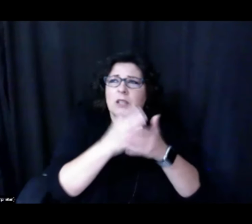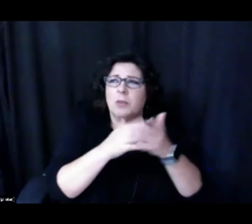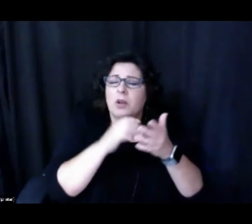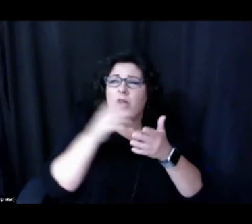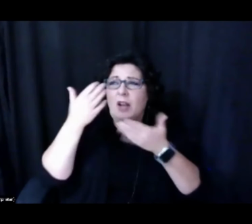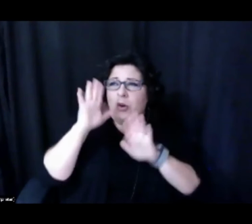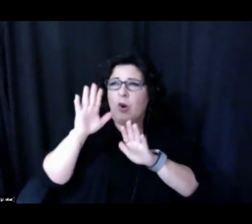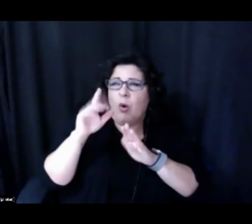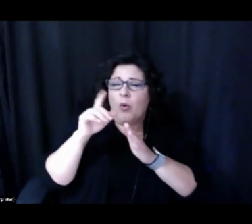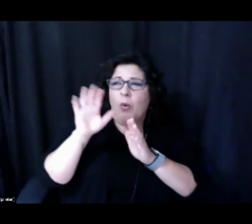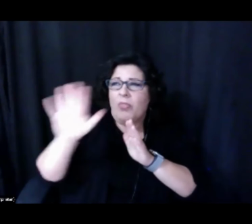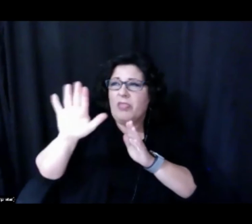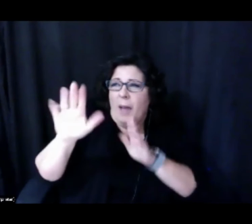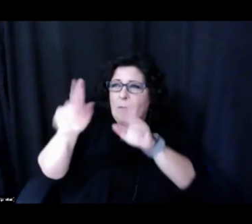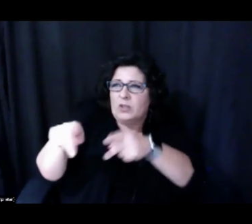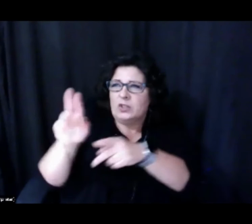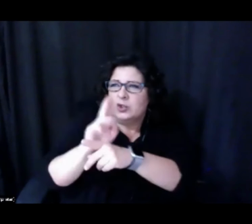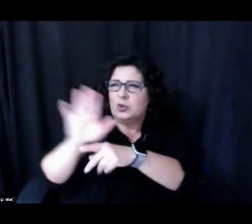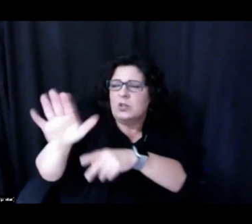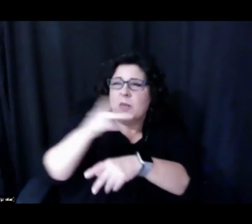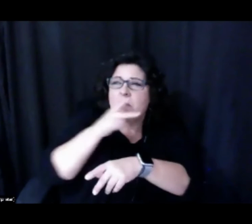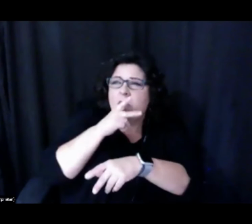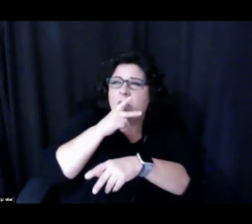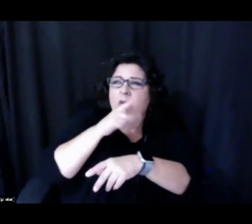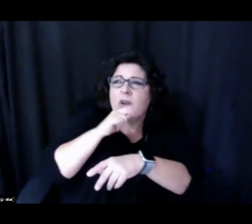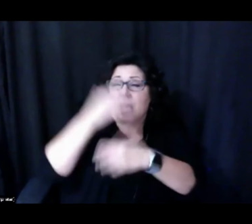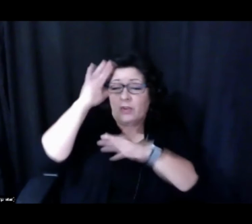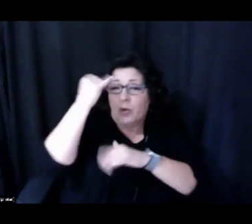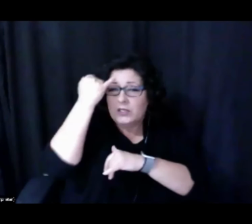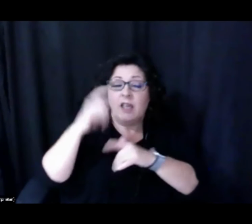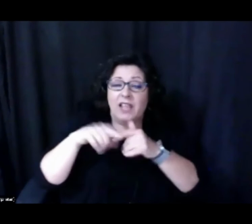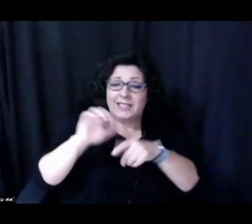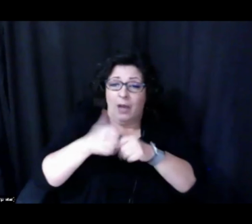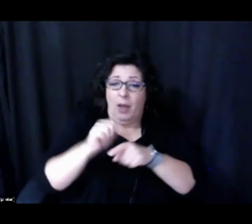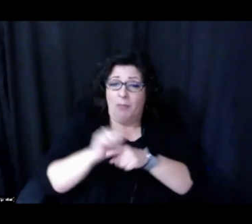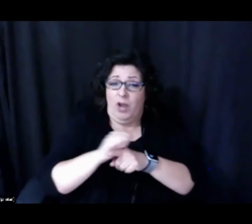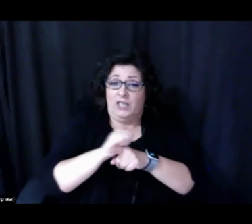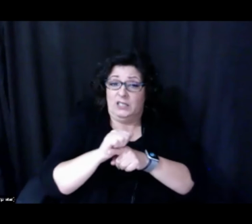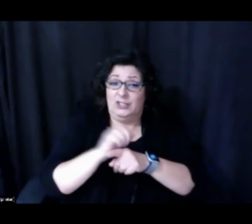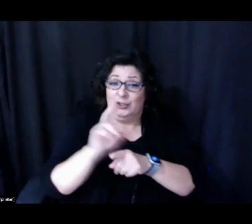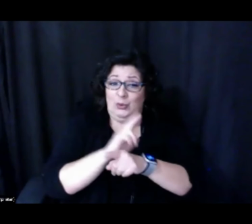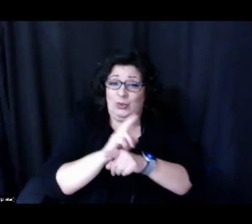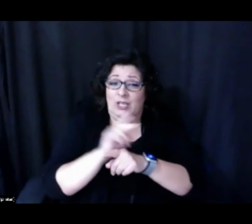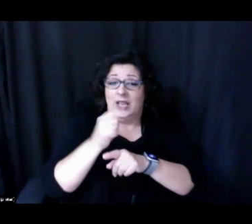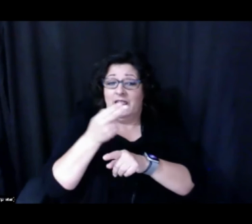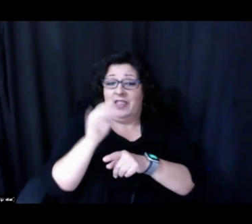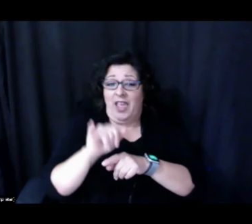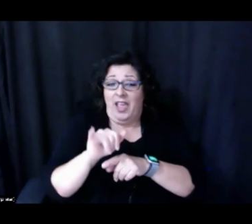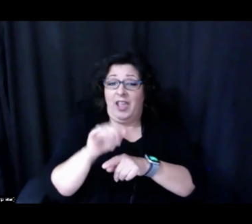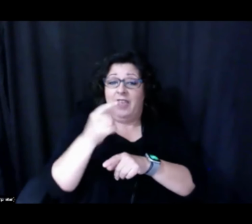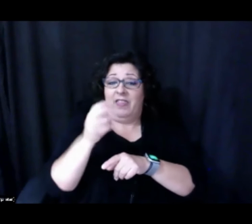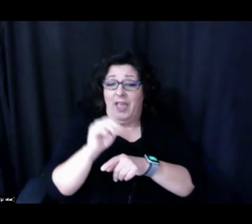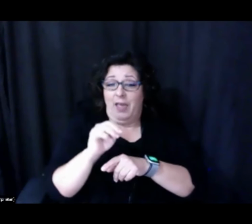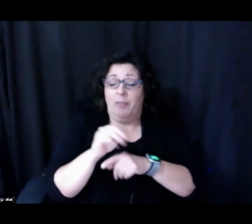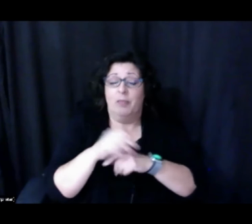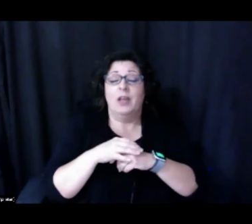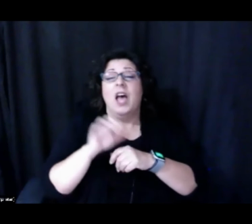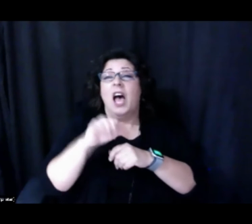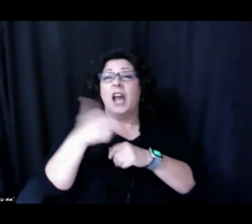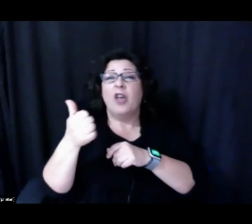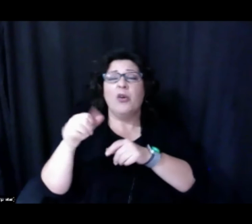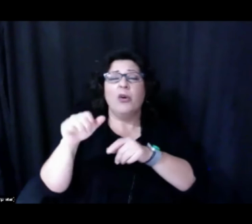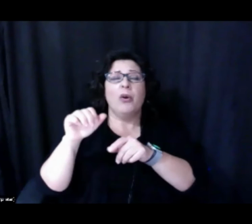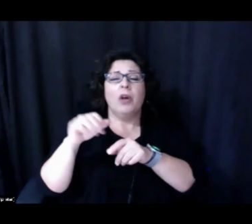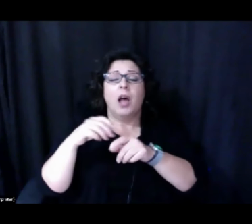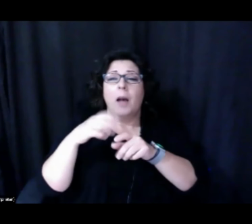what pronouns they use. And so that's one way I practice. And just another way to practice is like